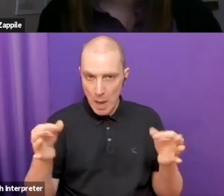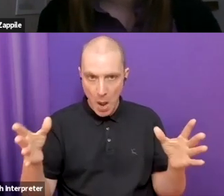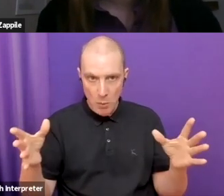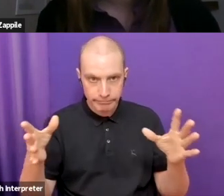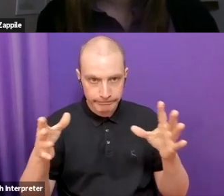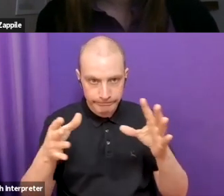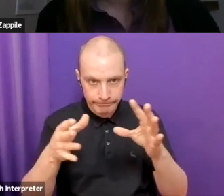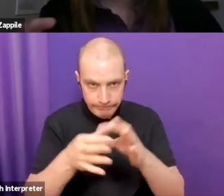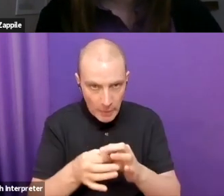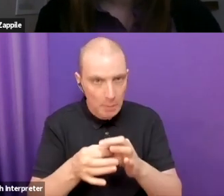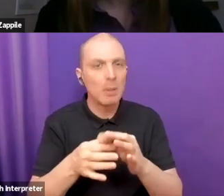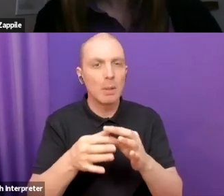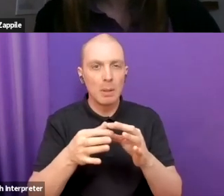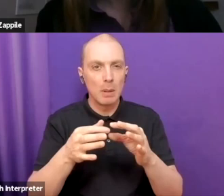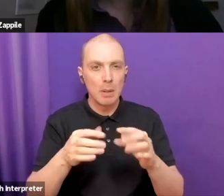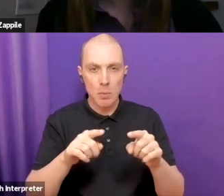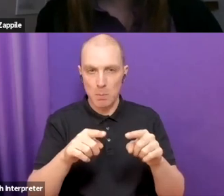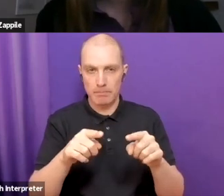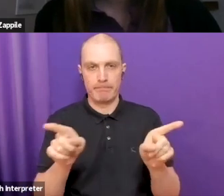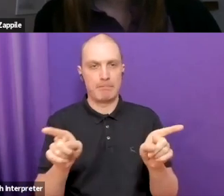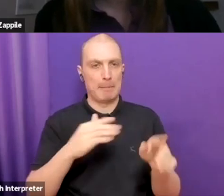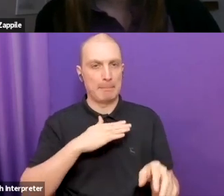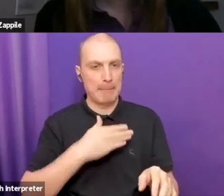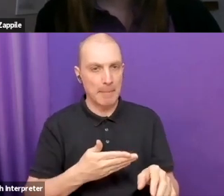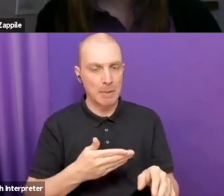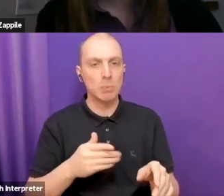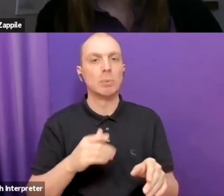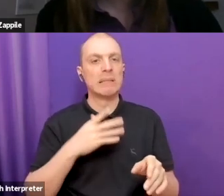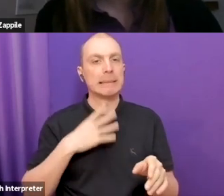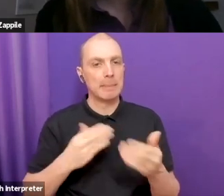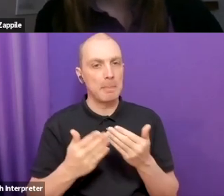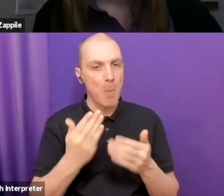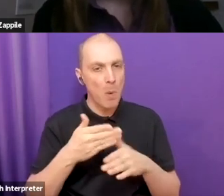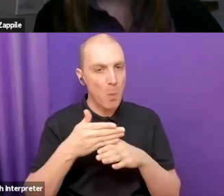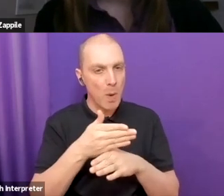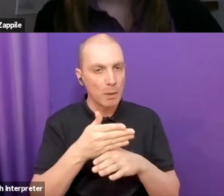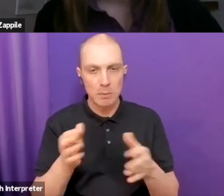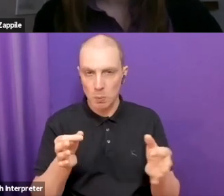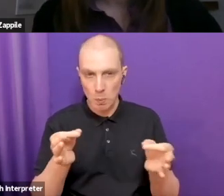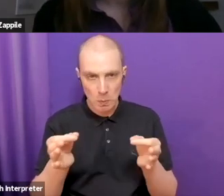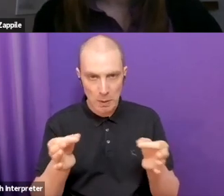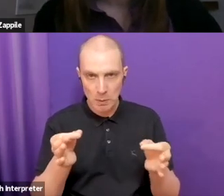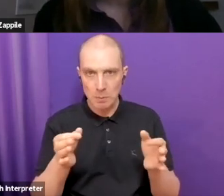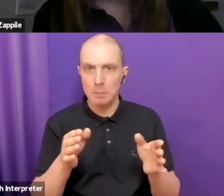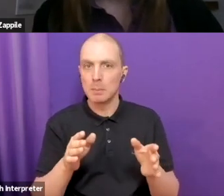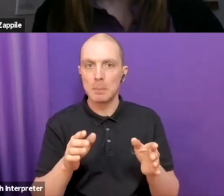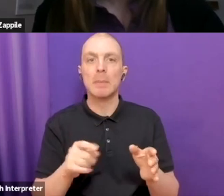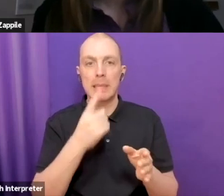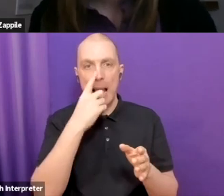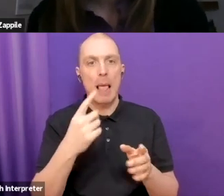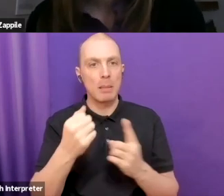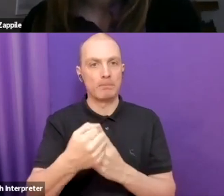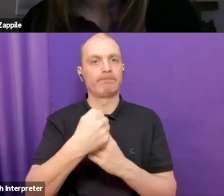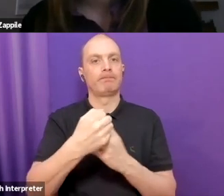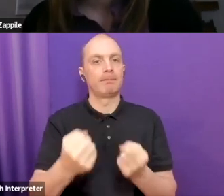then of the joint submission. So it requires a bit more of coordination, but definitely can bring an added value. This does